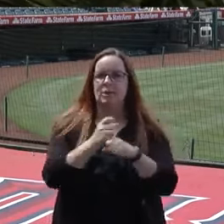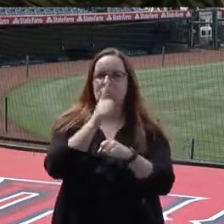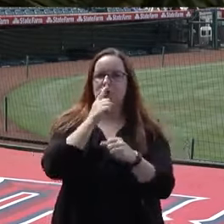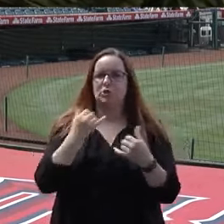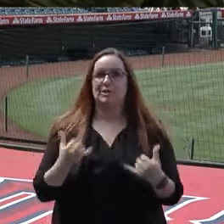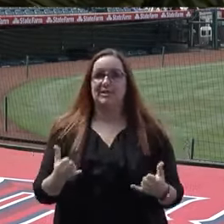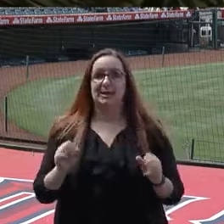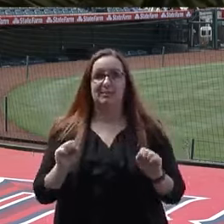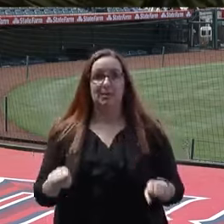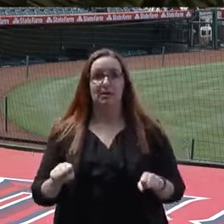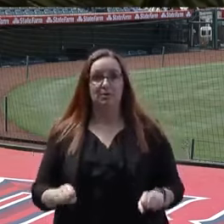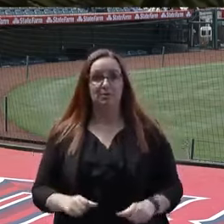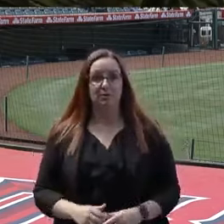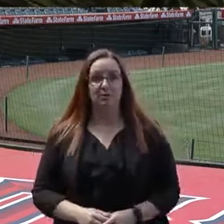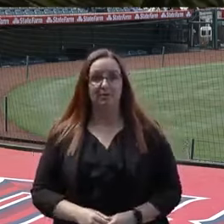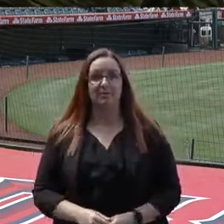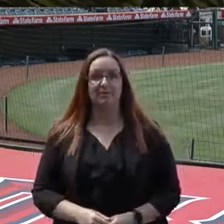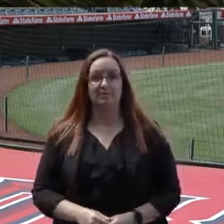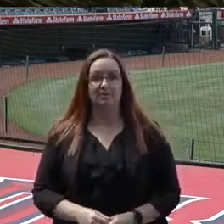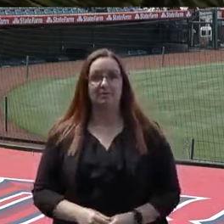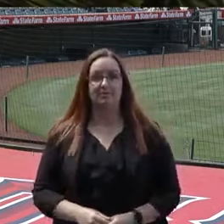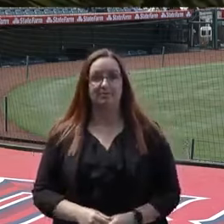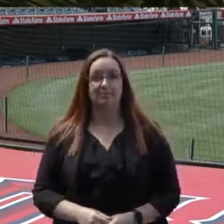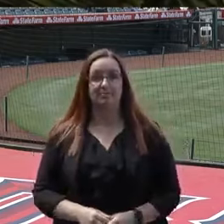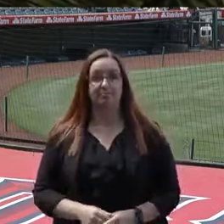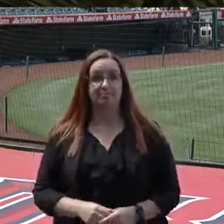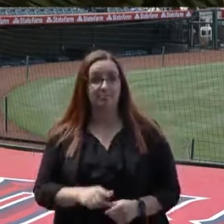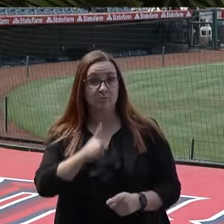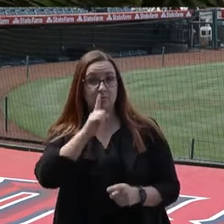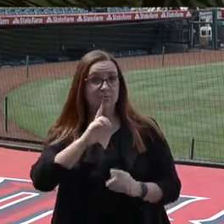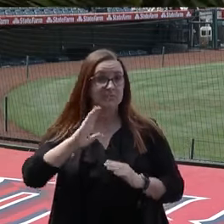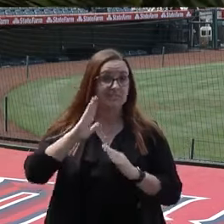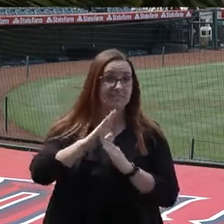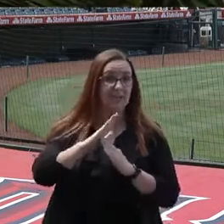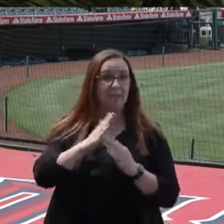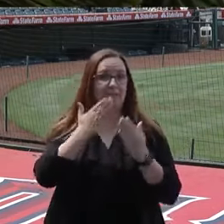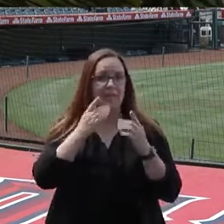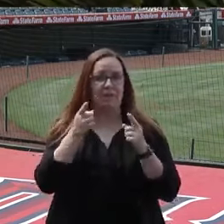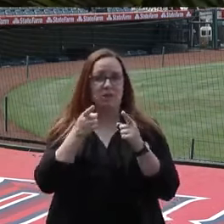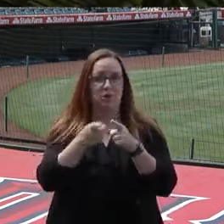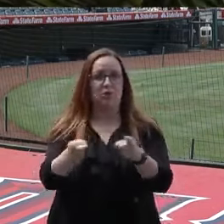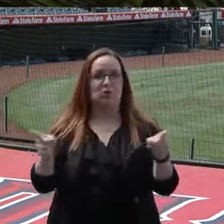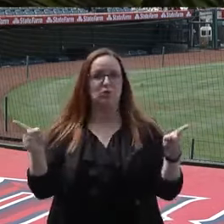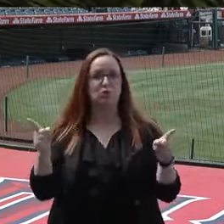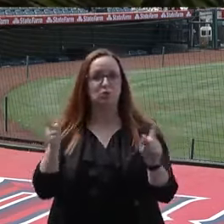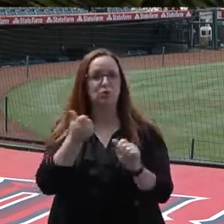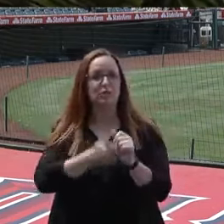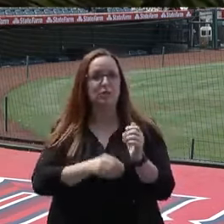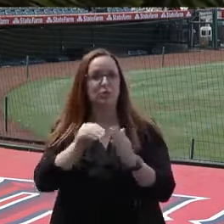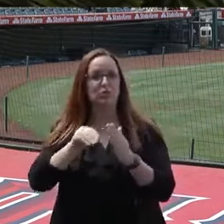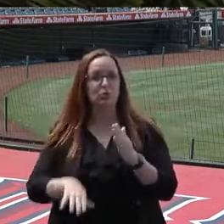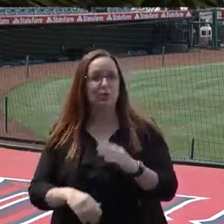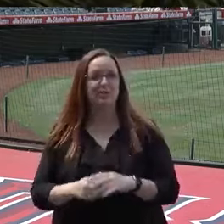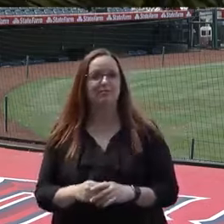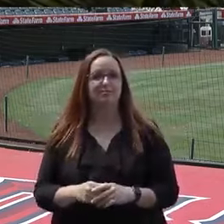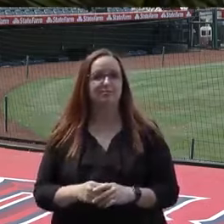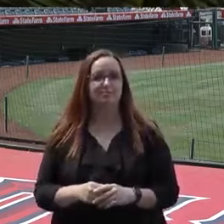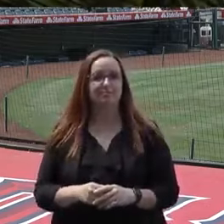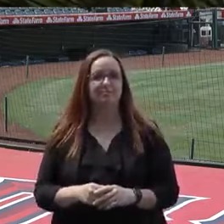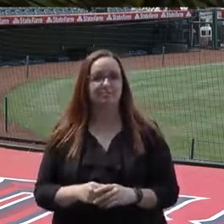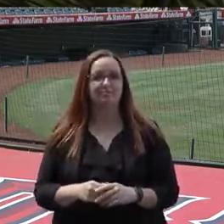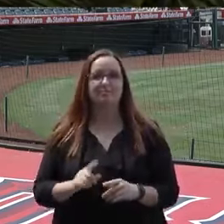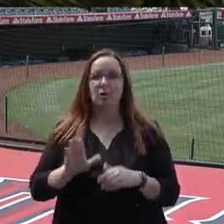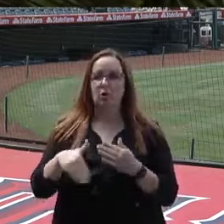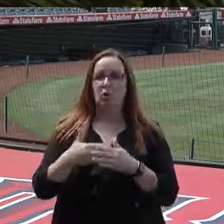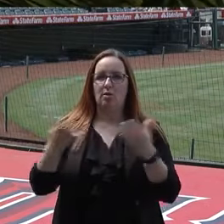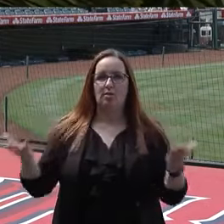possible. Most of all, we would like to thank you, the students that we are all gathered